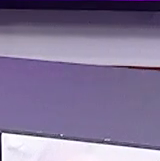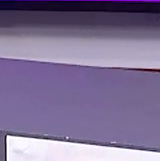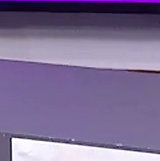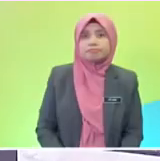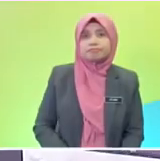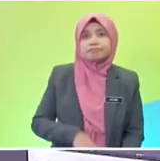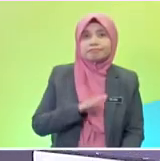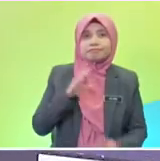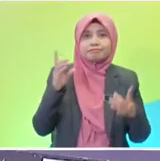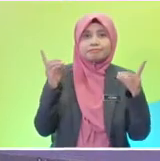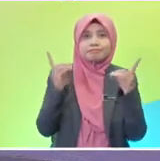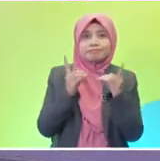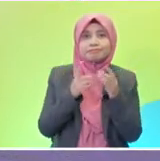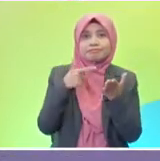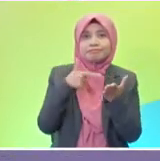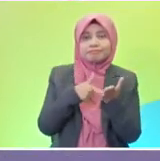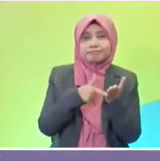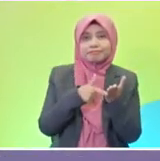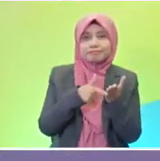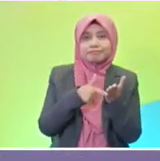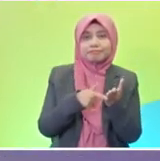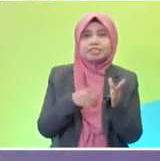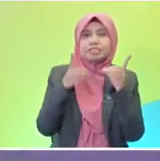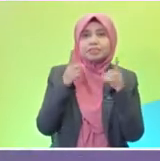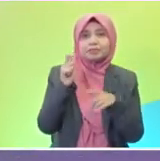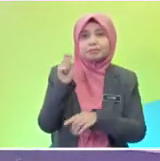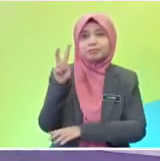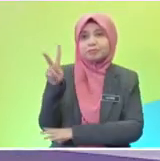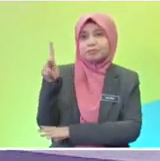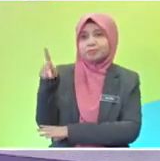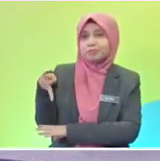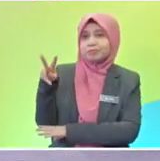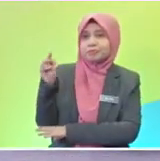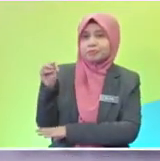Hi friends, did you miss me? We're back here on EduwebTV KPM